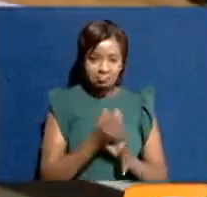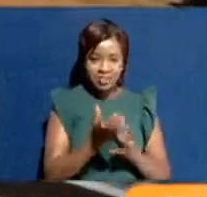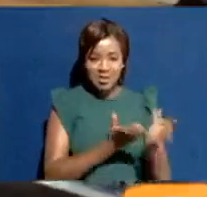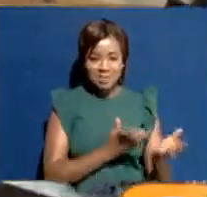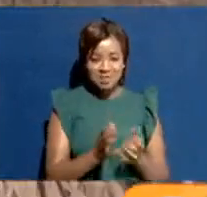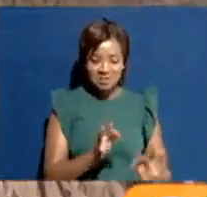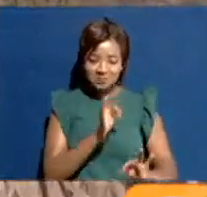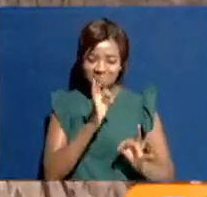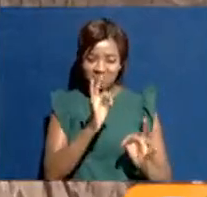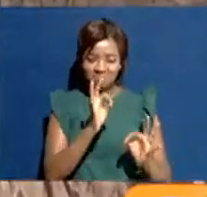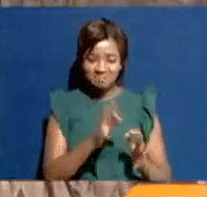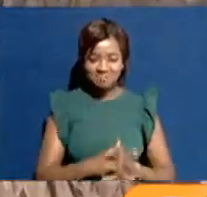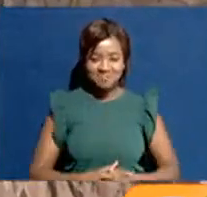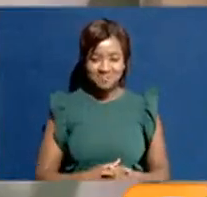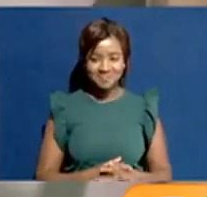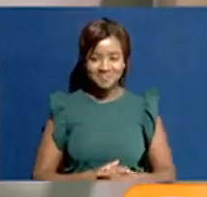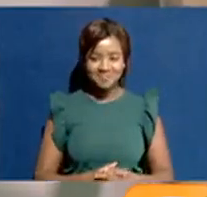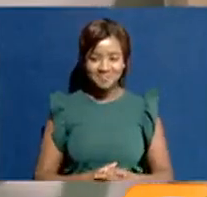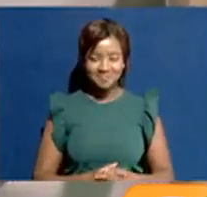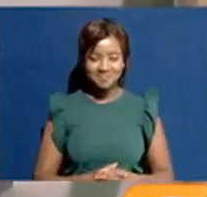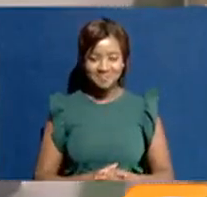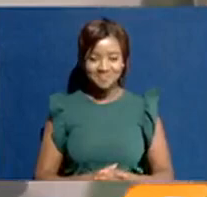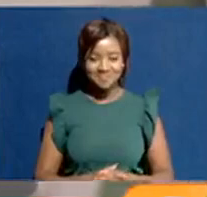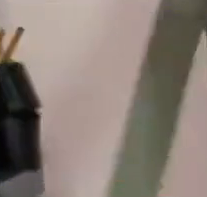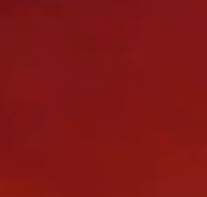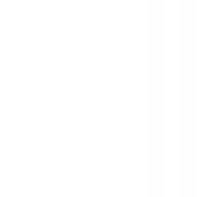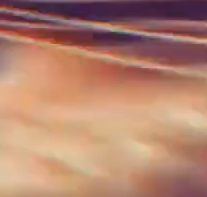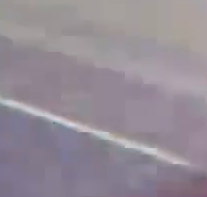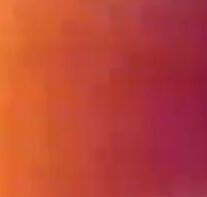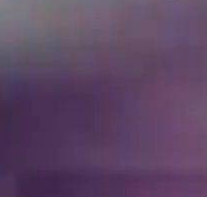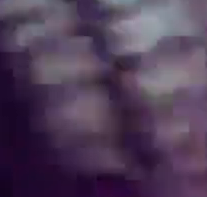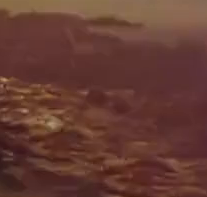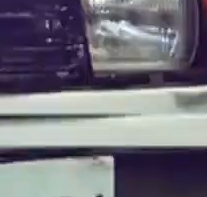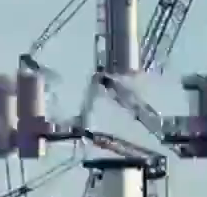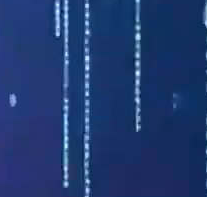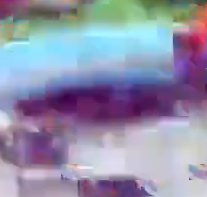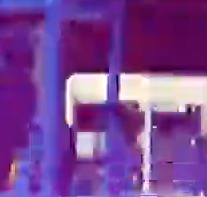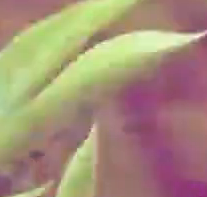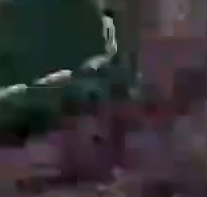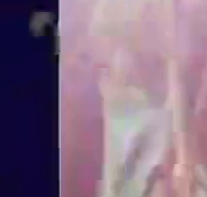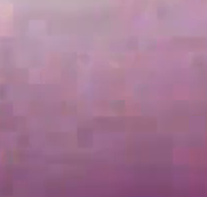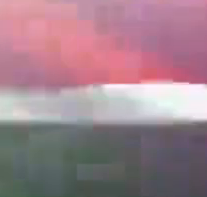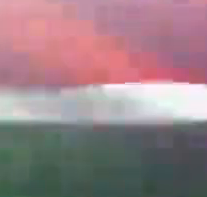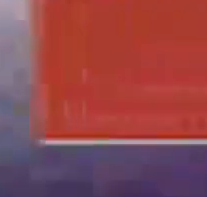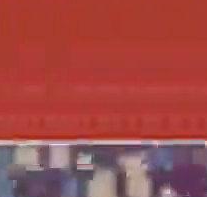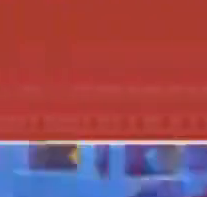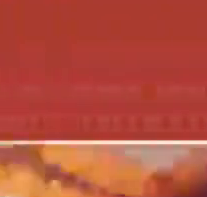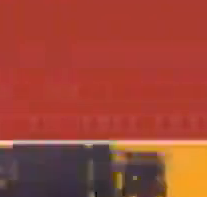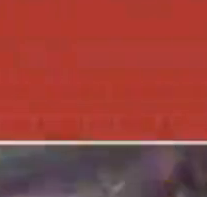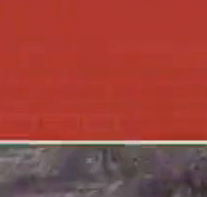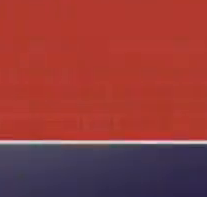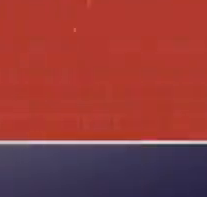Edward Chwea, Made in Kenya, Citizen TV. Made in Kenya, brought to you by